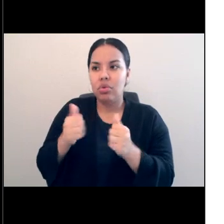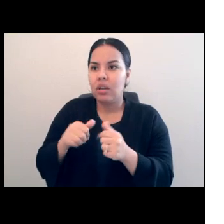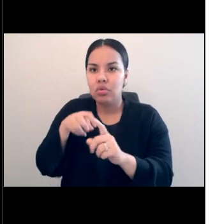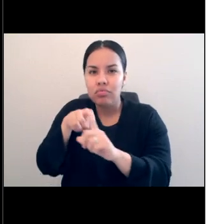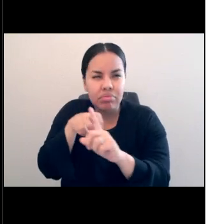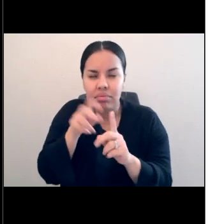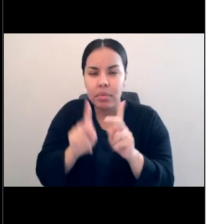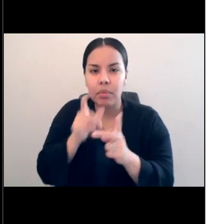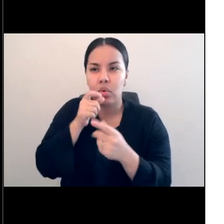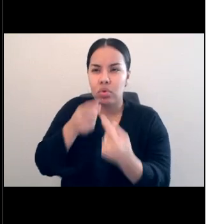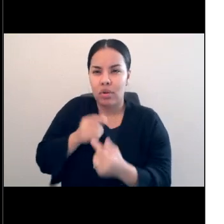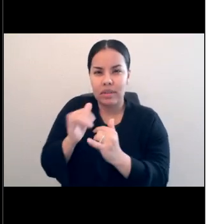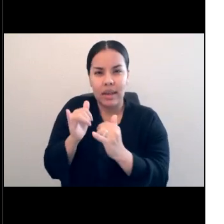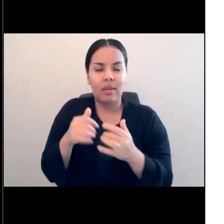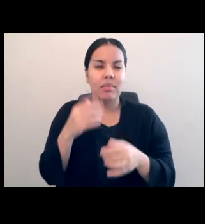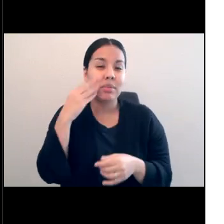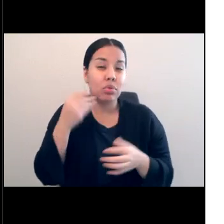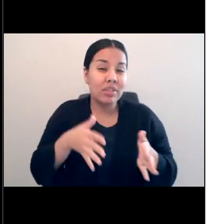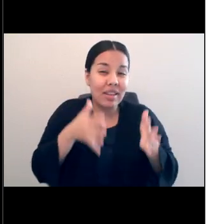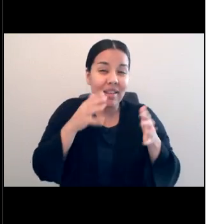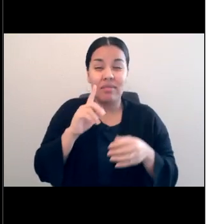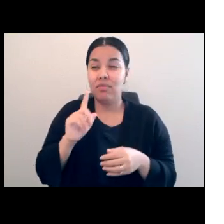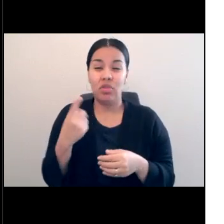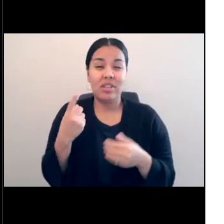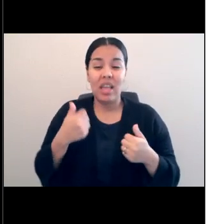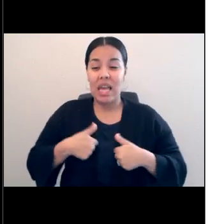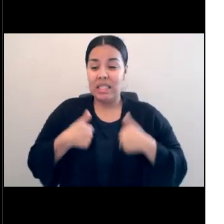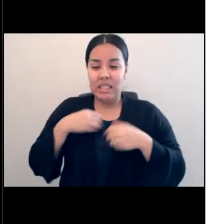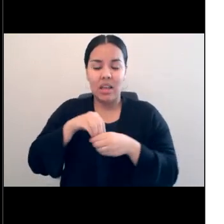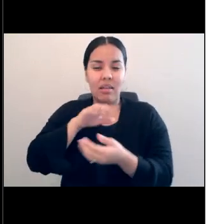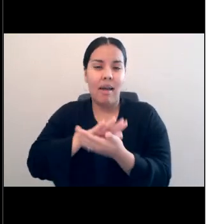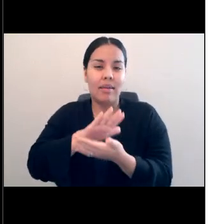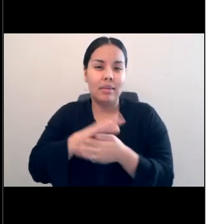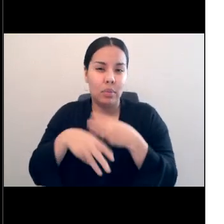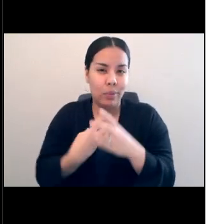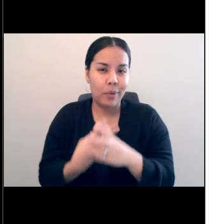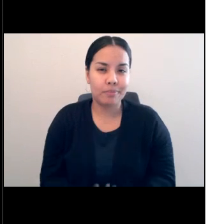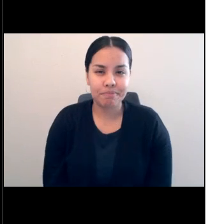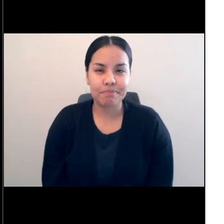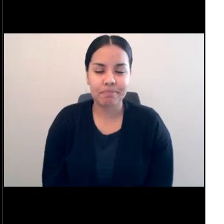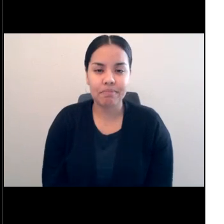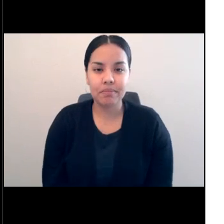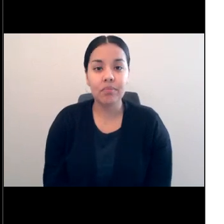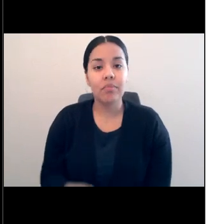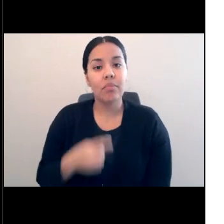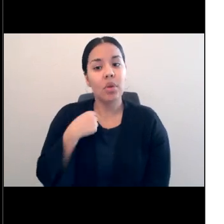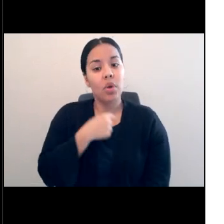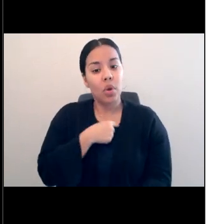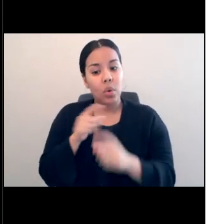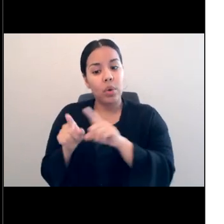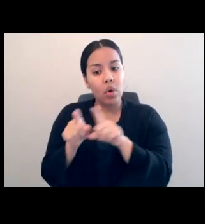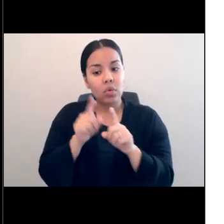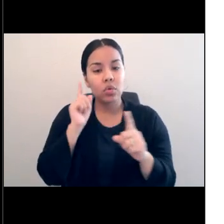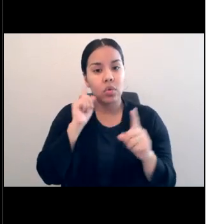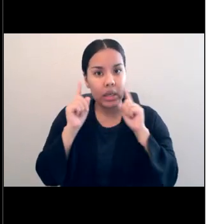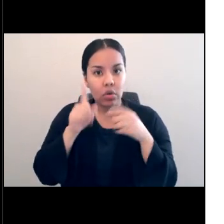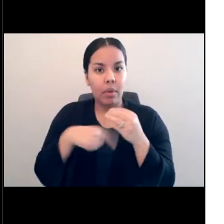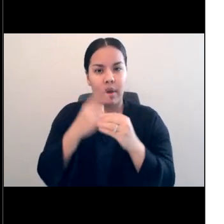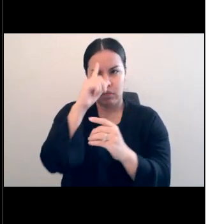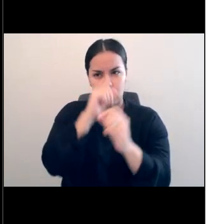experiencing the anxieties of just existing in academia. We also hear about strategies for dealing with